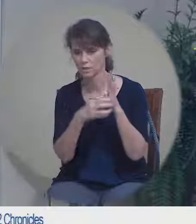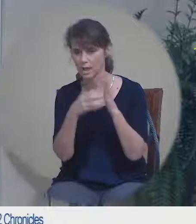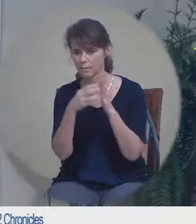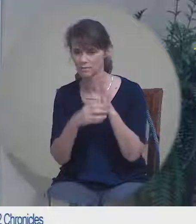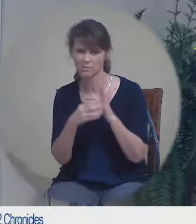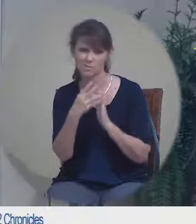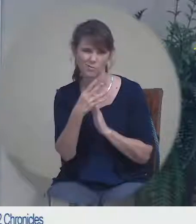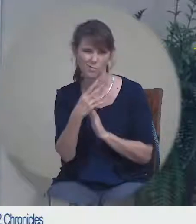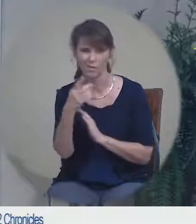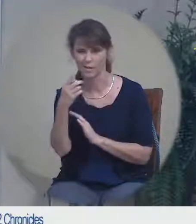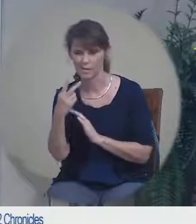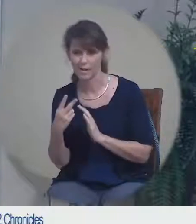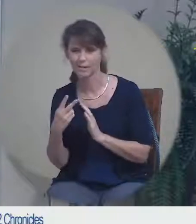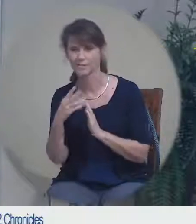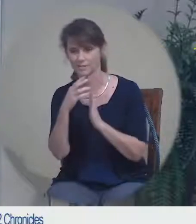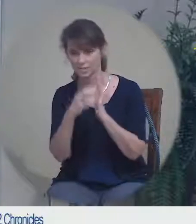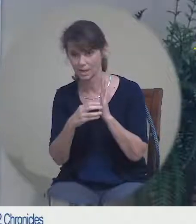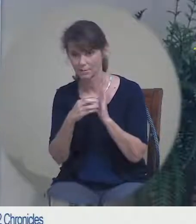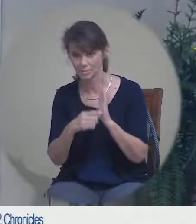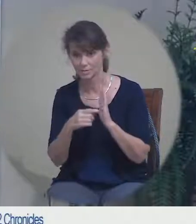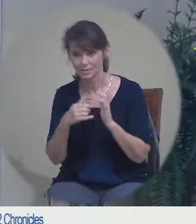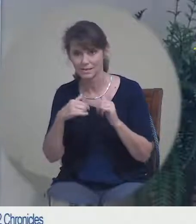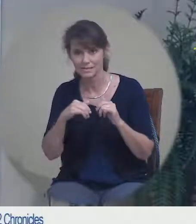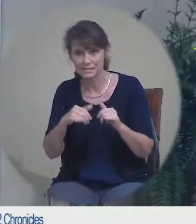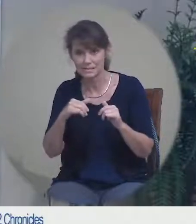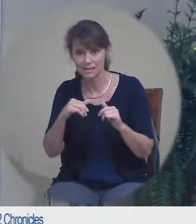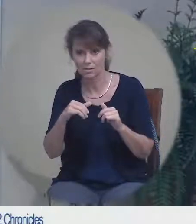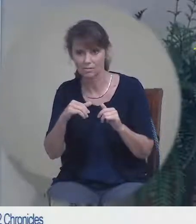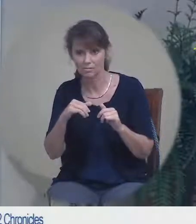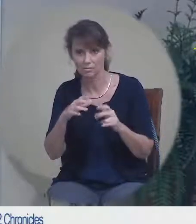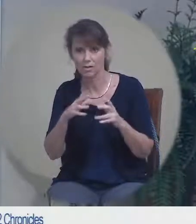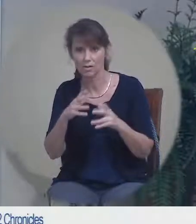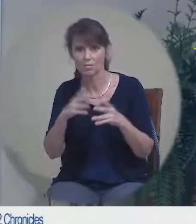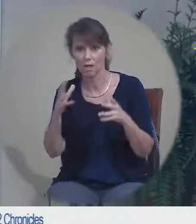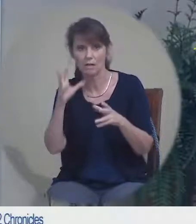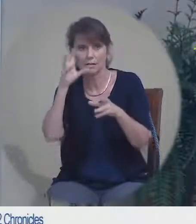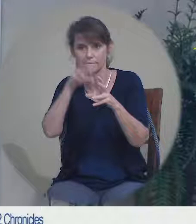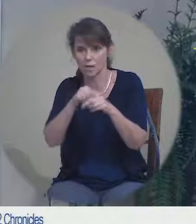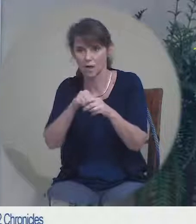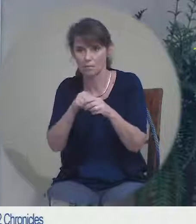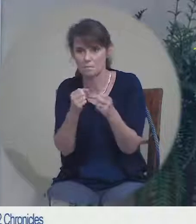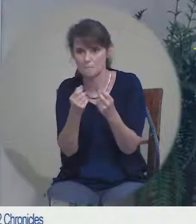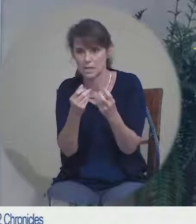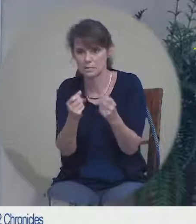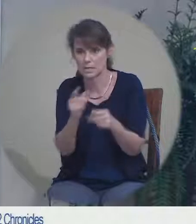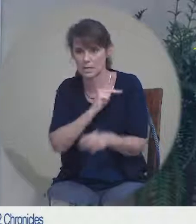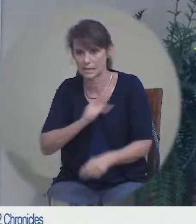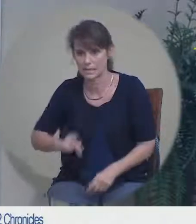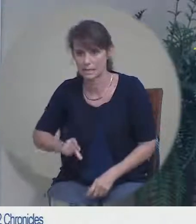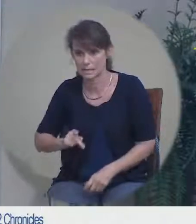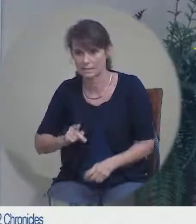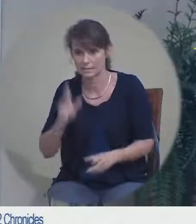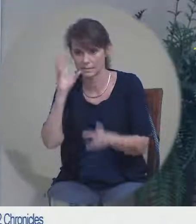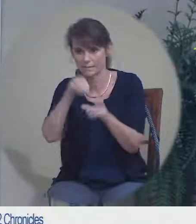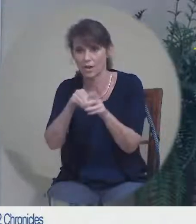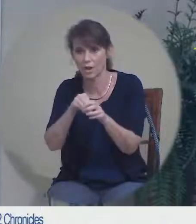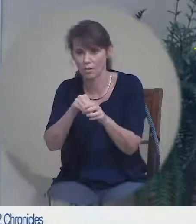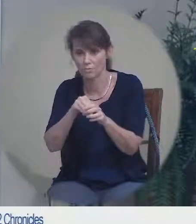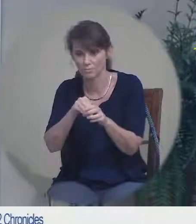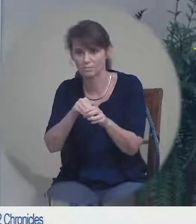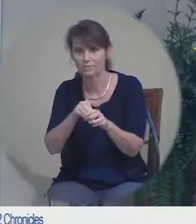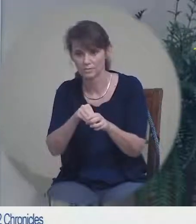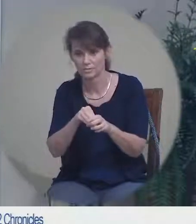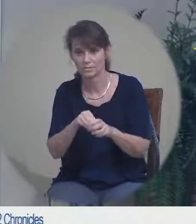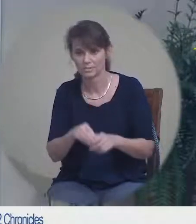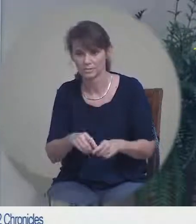4.5 chapters, we're covering a great number of a number of different kings in this section, so we need to kind of press onward